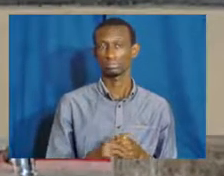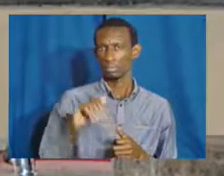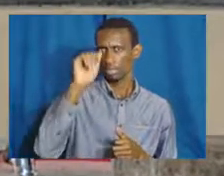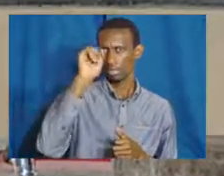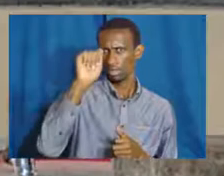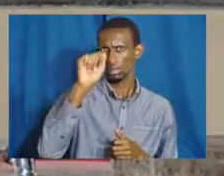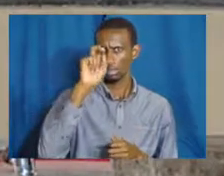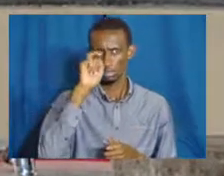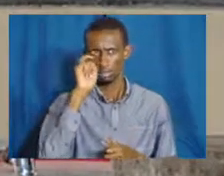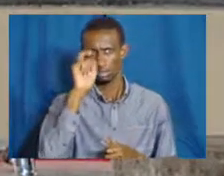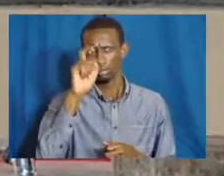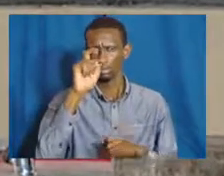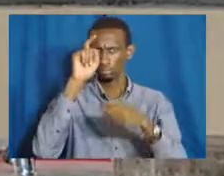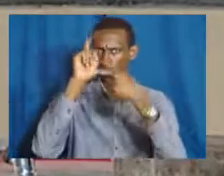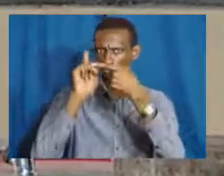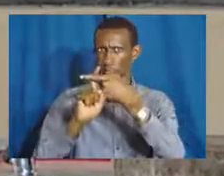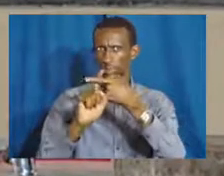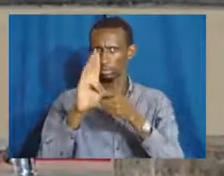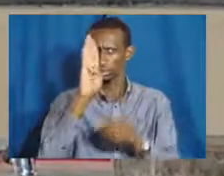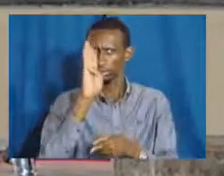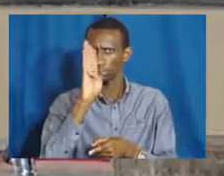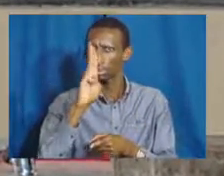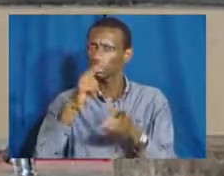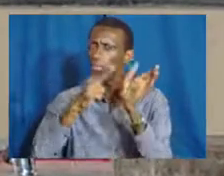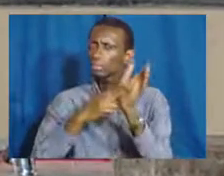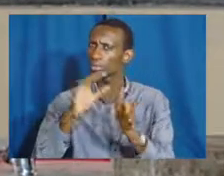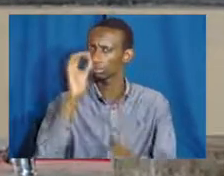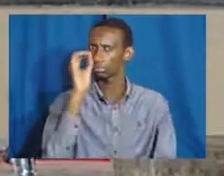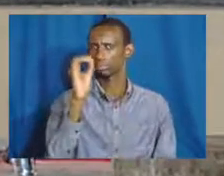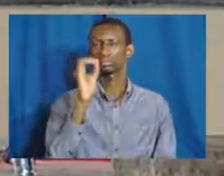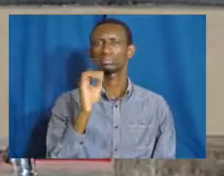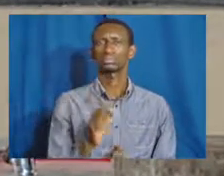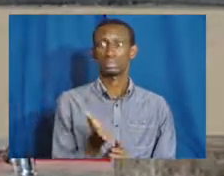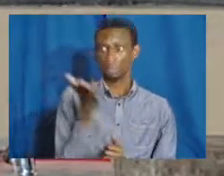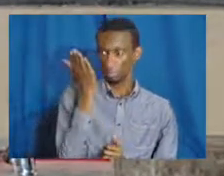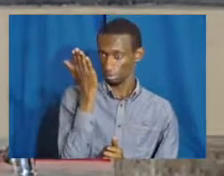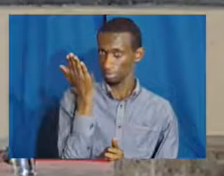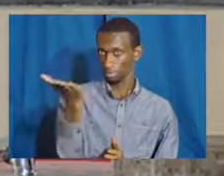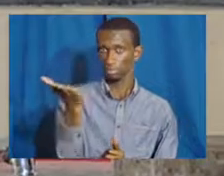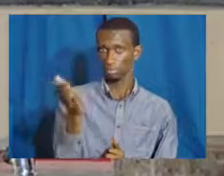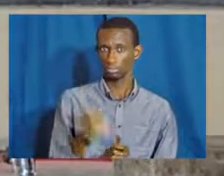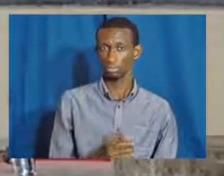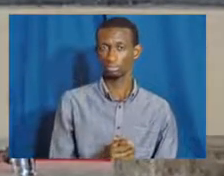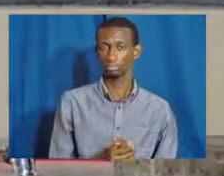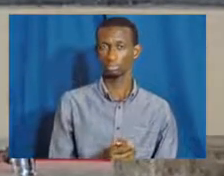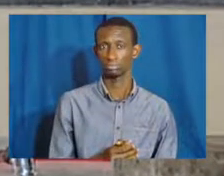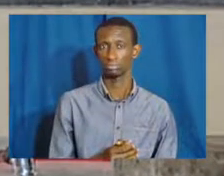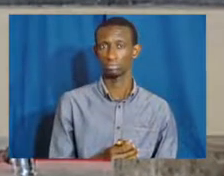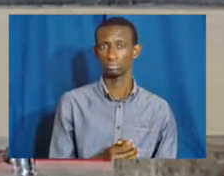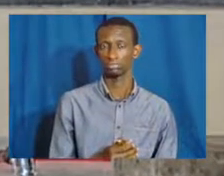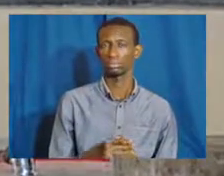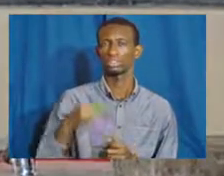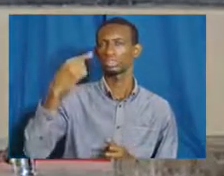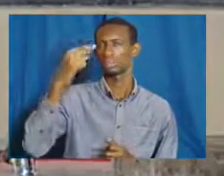ax plus b equals 0. That is the